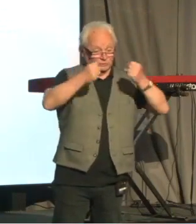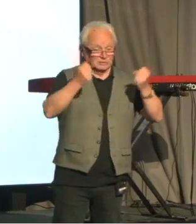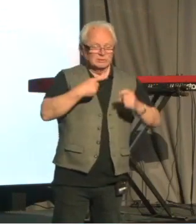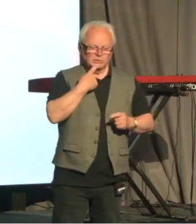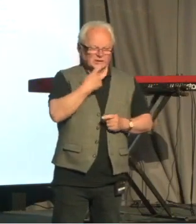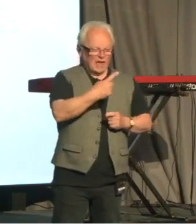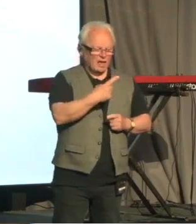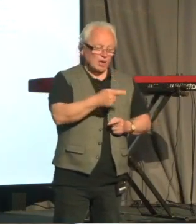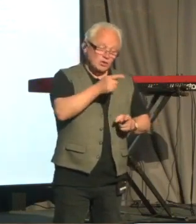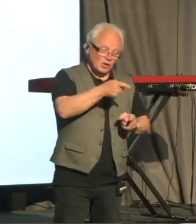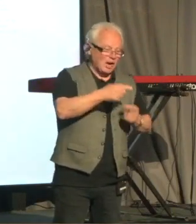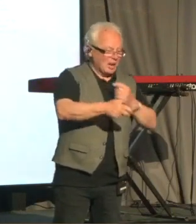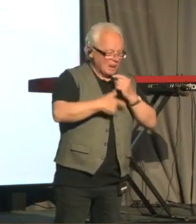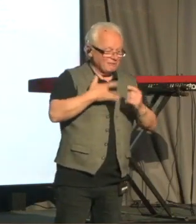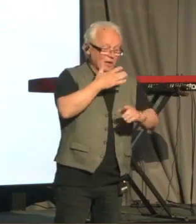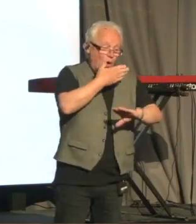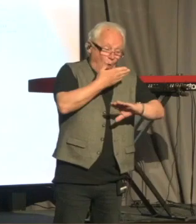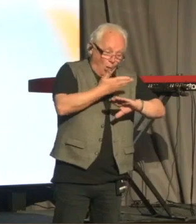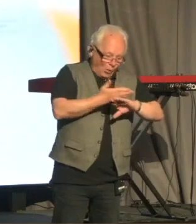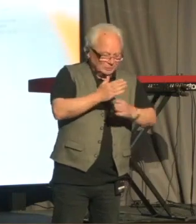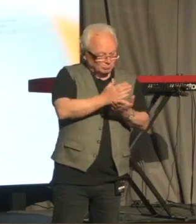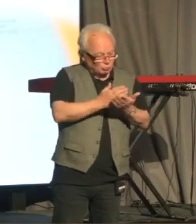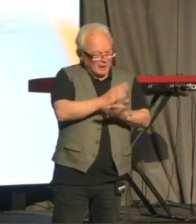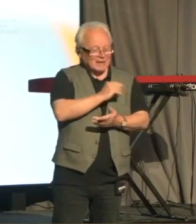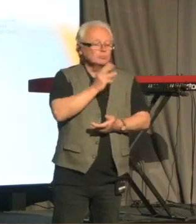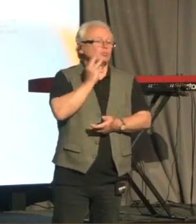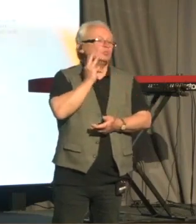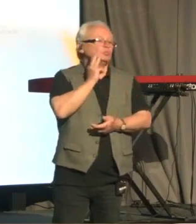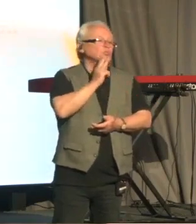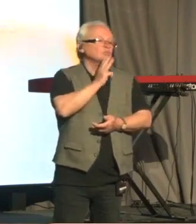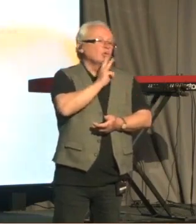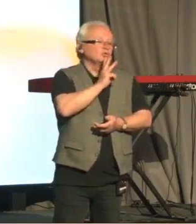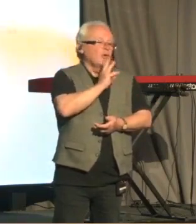living on bread and water.